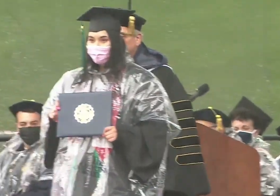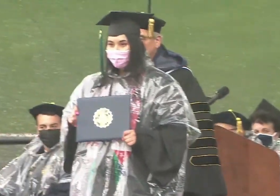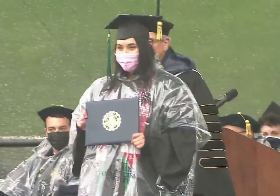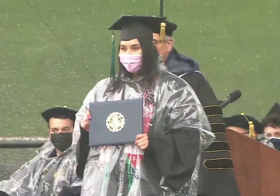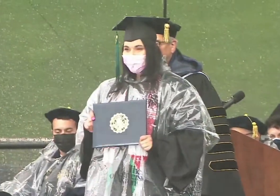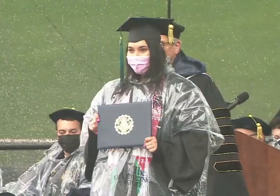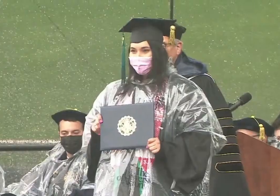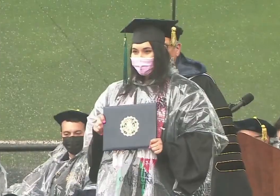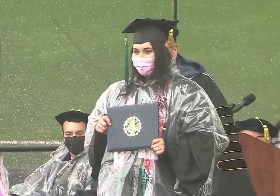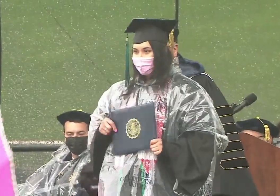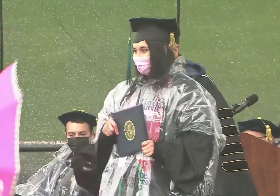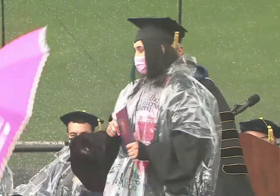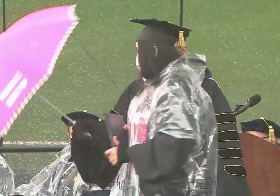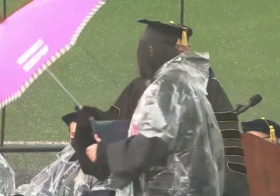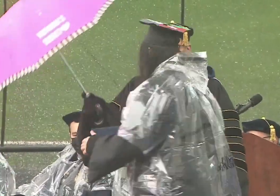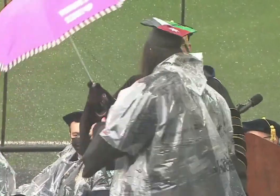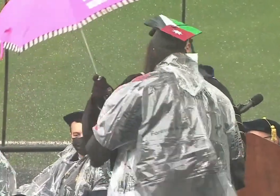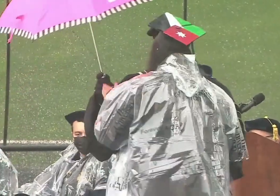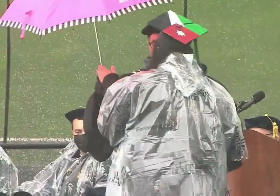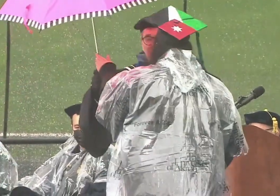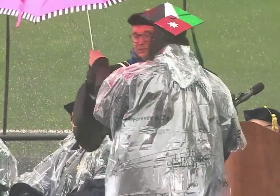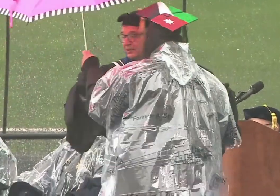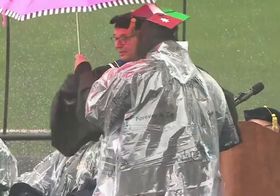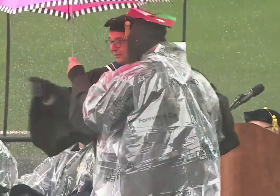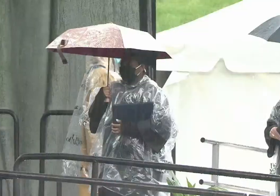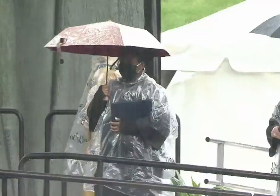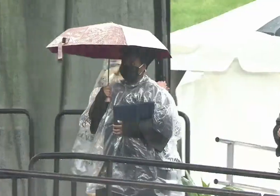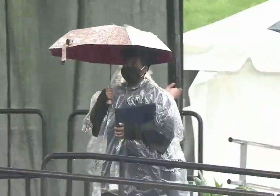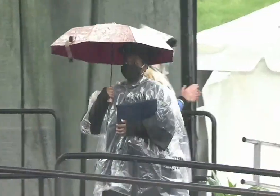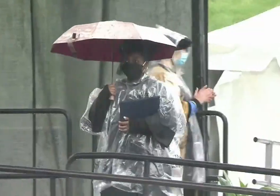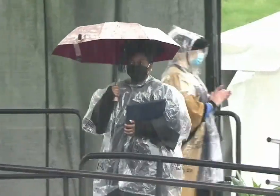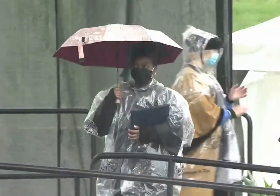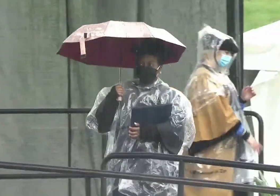Karina M. Brown.